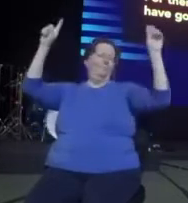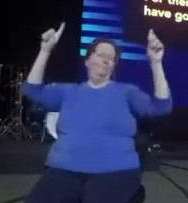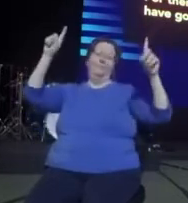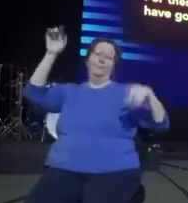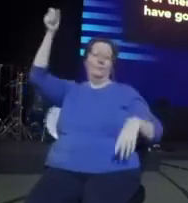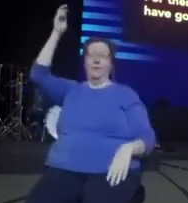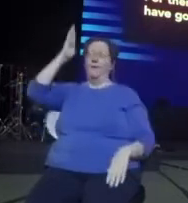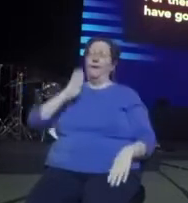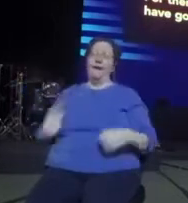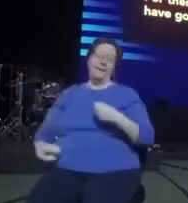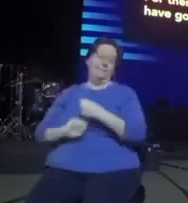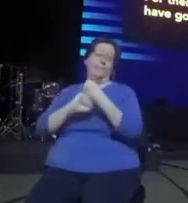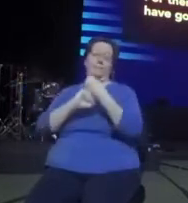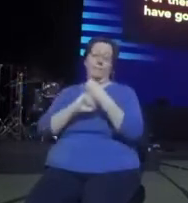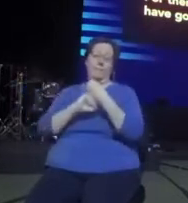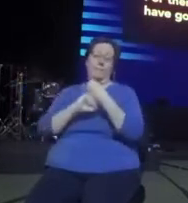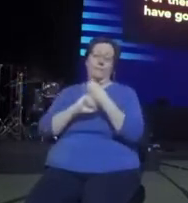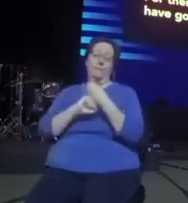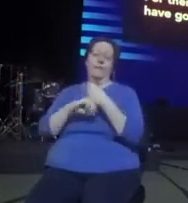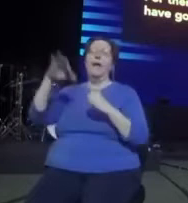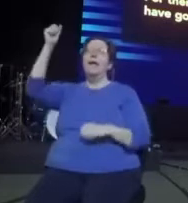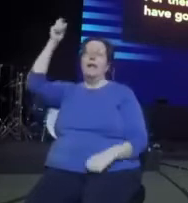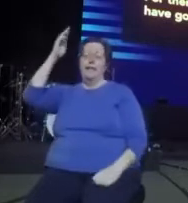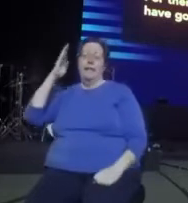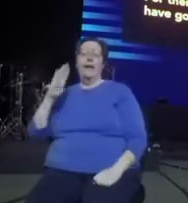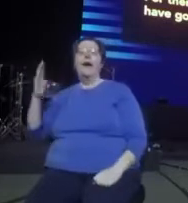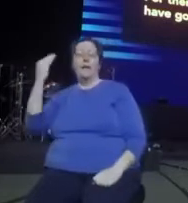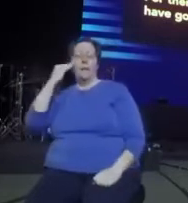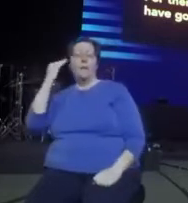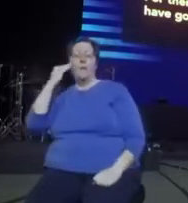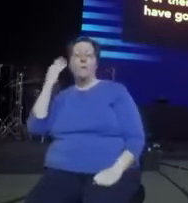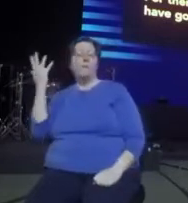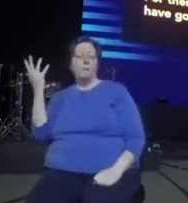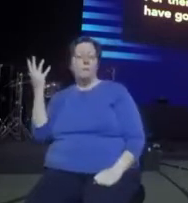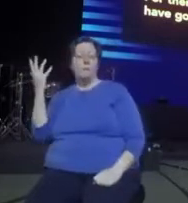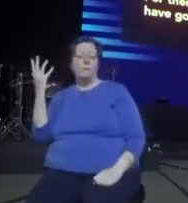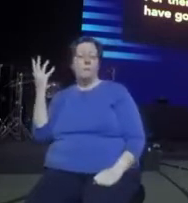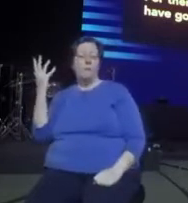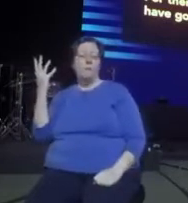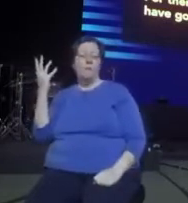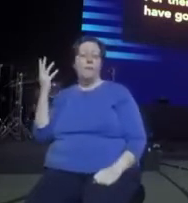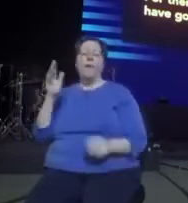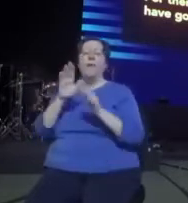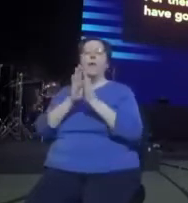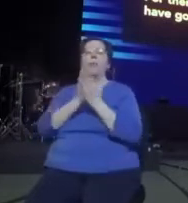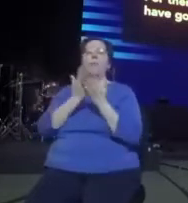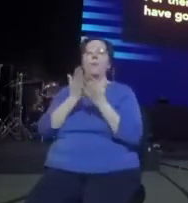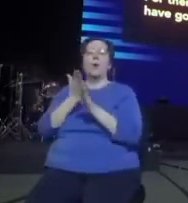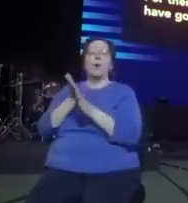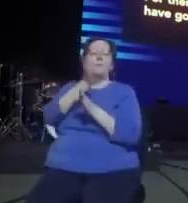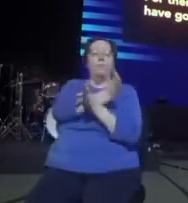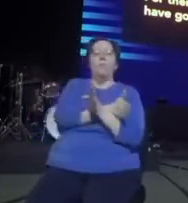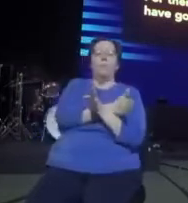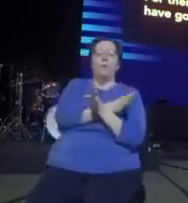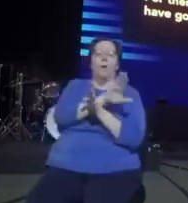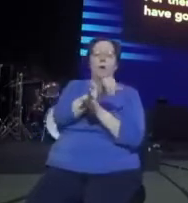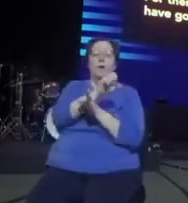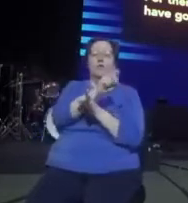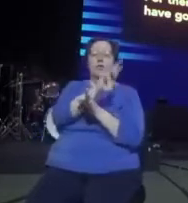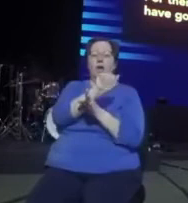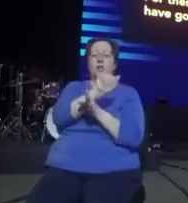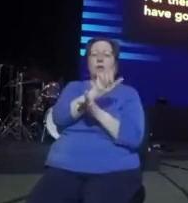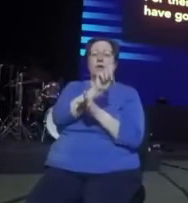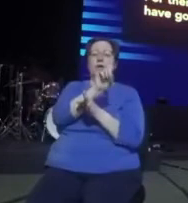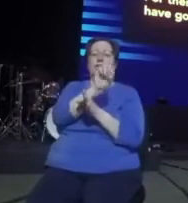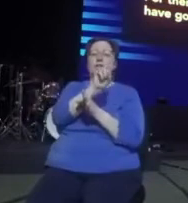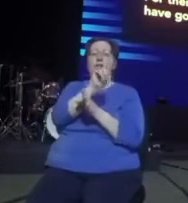God on my side. Ah, God notices that. But the book before the book of Joshua is the book of